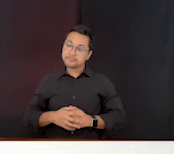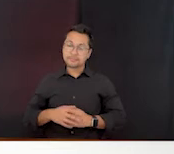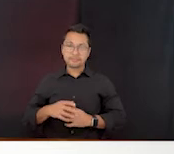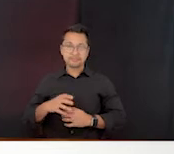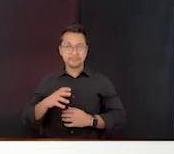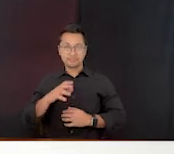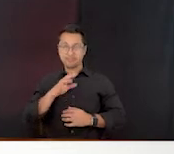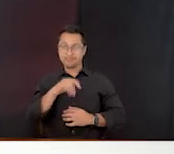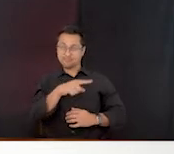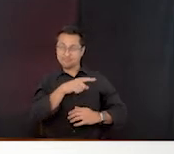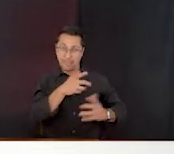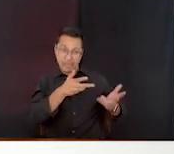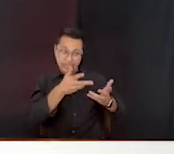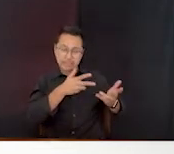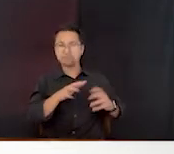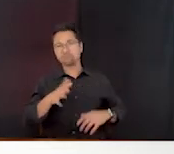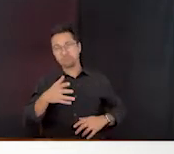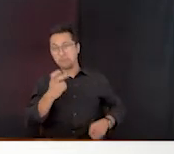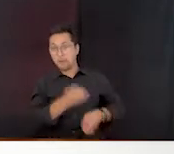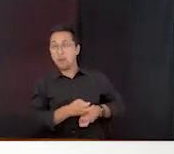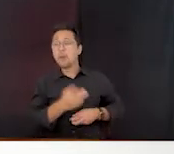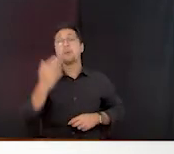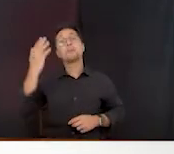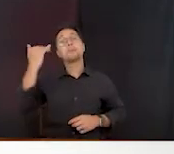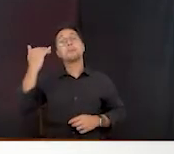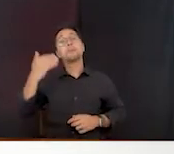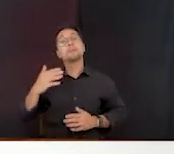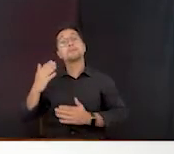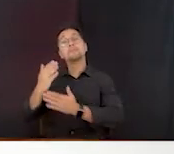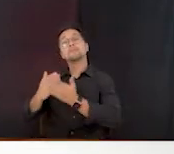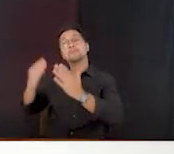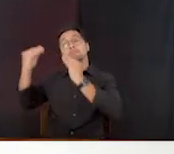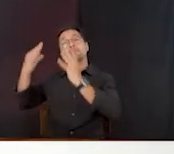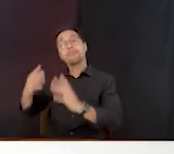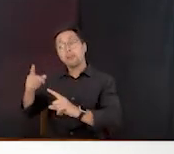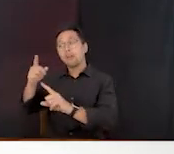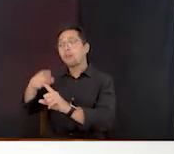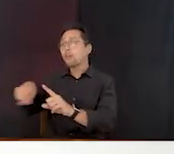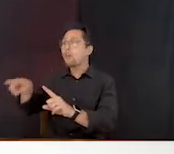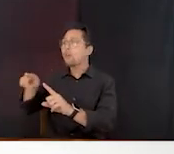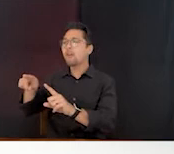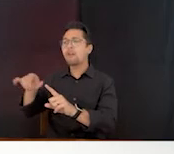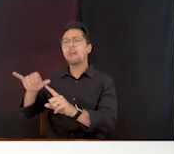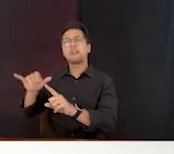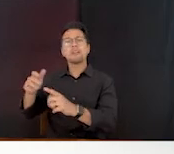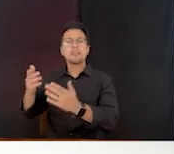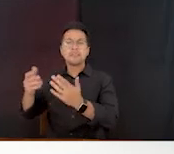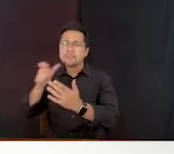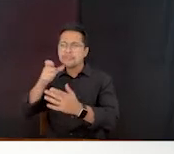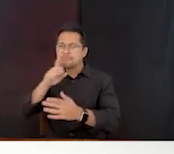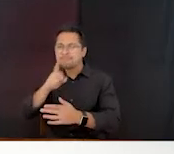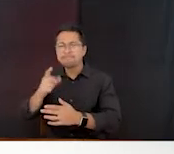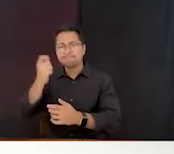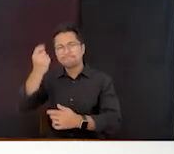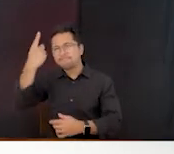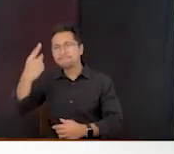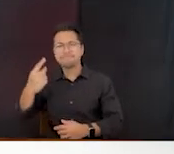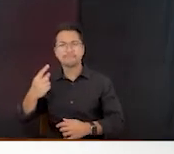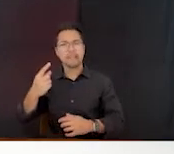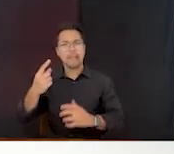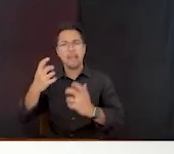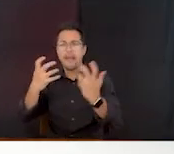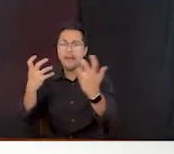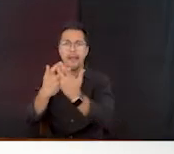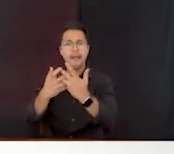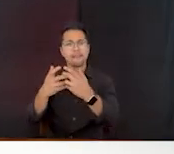conversation to navigate because sometimes some professors will come to the point they don't necessarily understand why you will need your accommodations